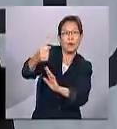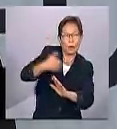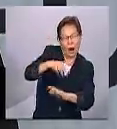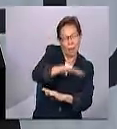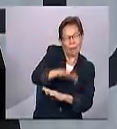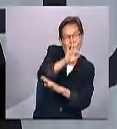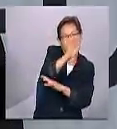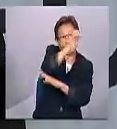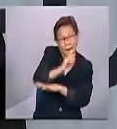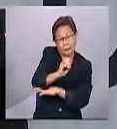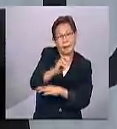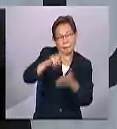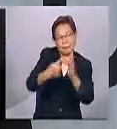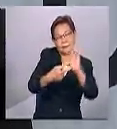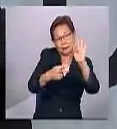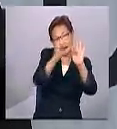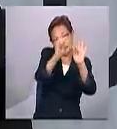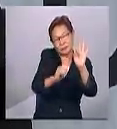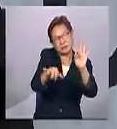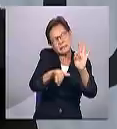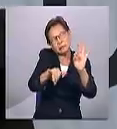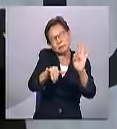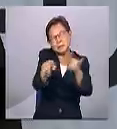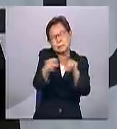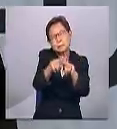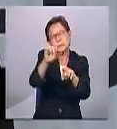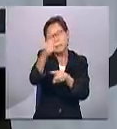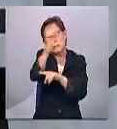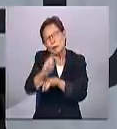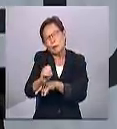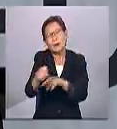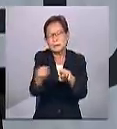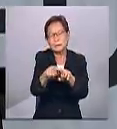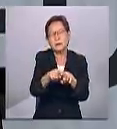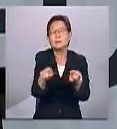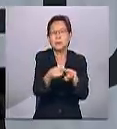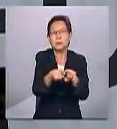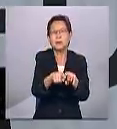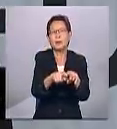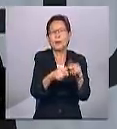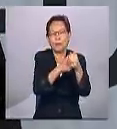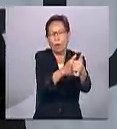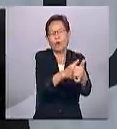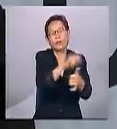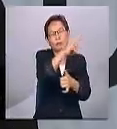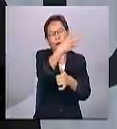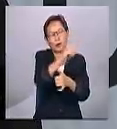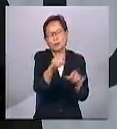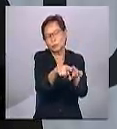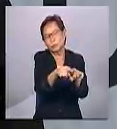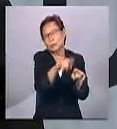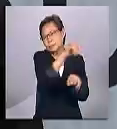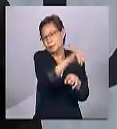So 9% falls almost like 10% within the benchmark of WHO. So which means in our